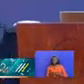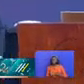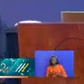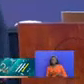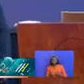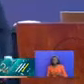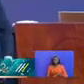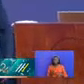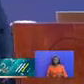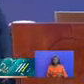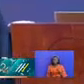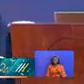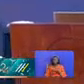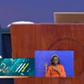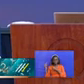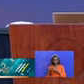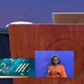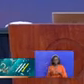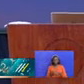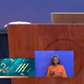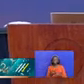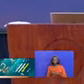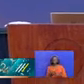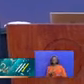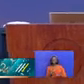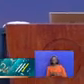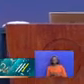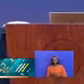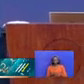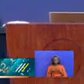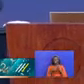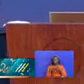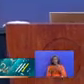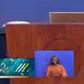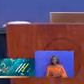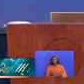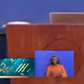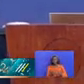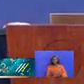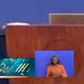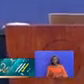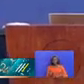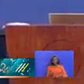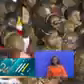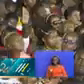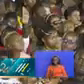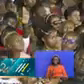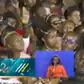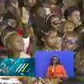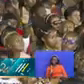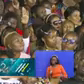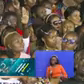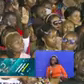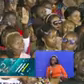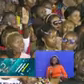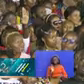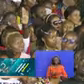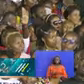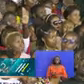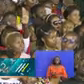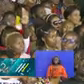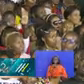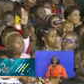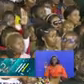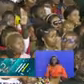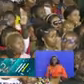today I am believing God is a commissioning service because there must be real role models in this nation